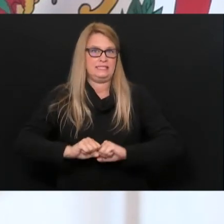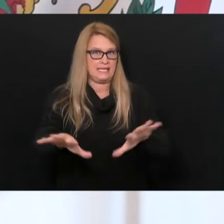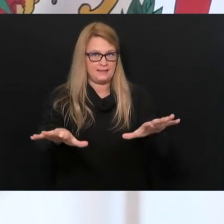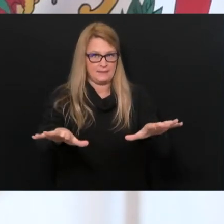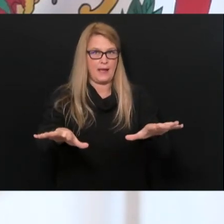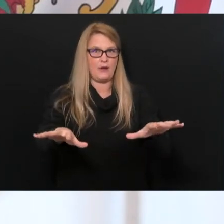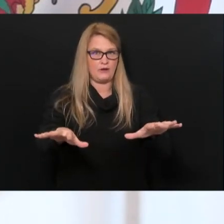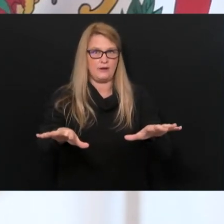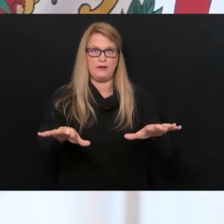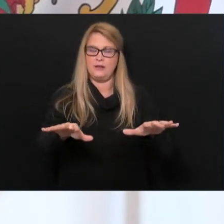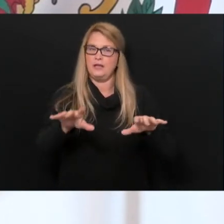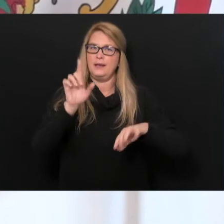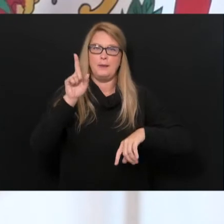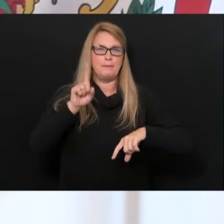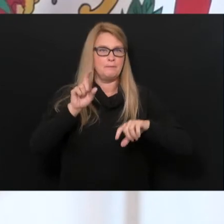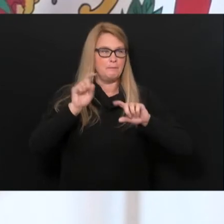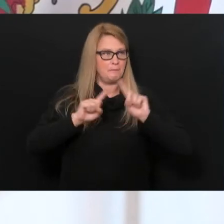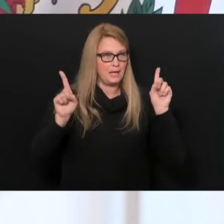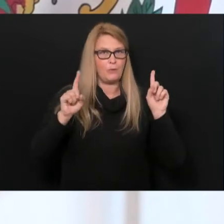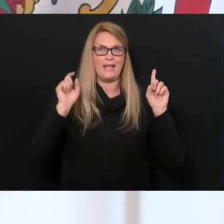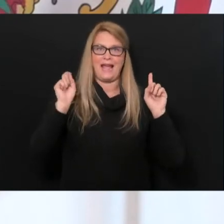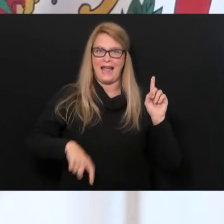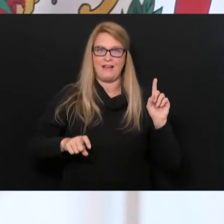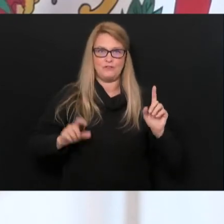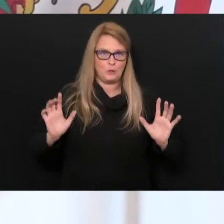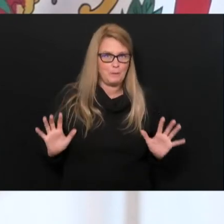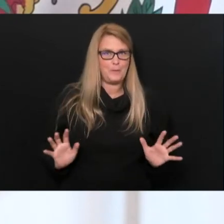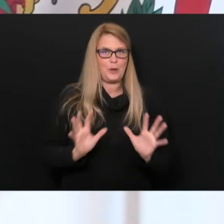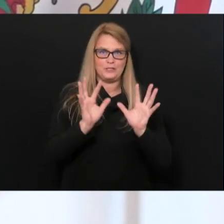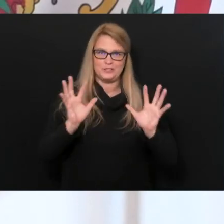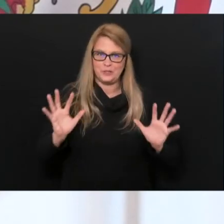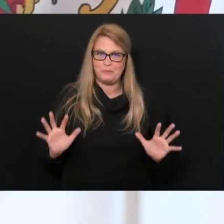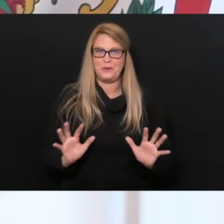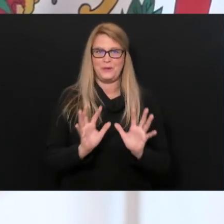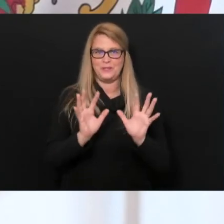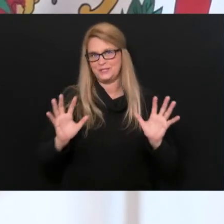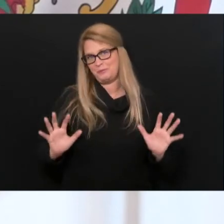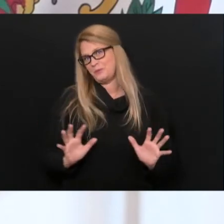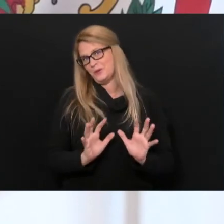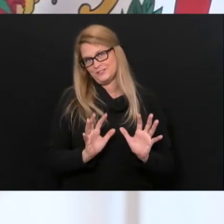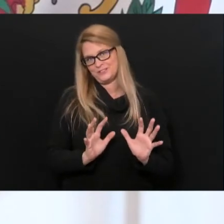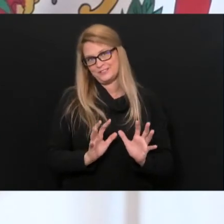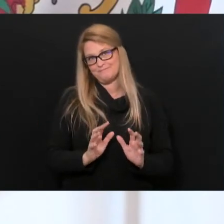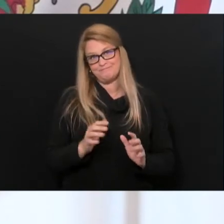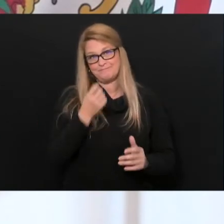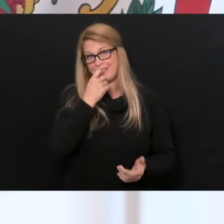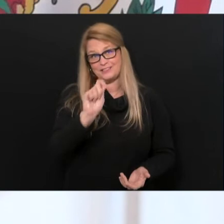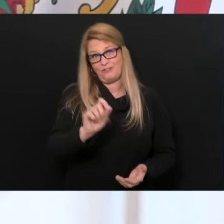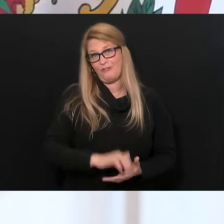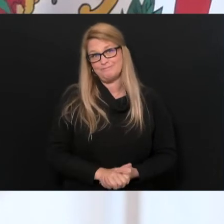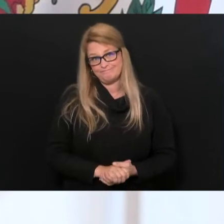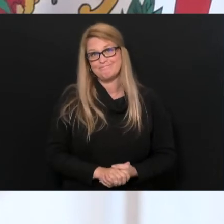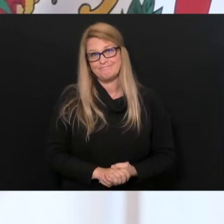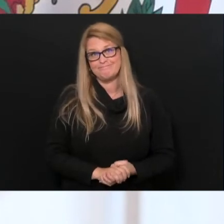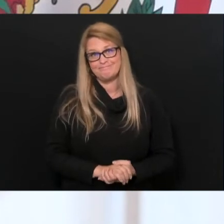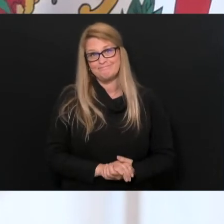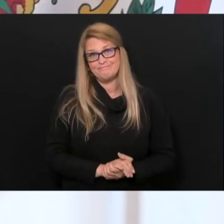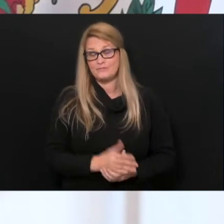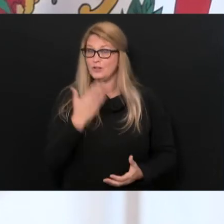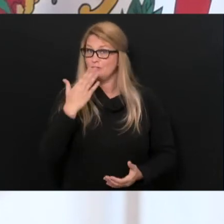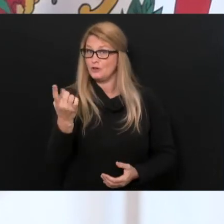have got to push and push and push to get them out. That's all there is to it. It's a